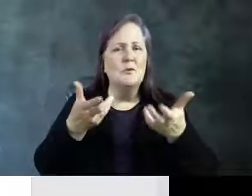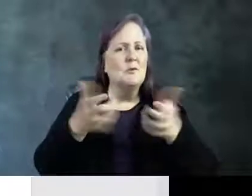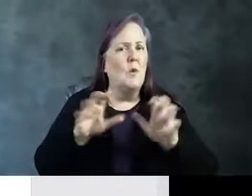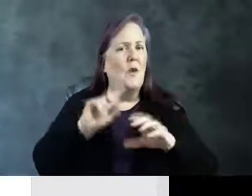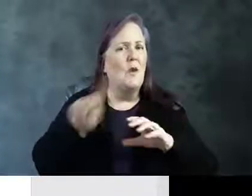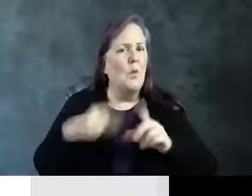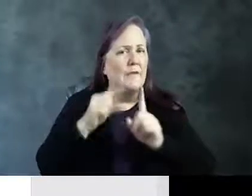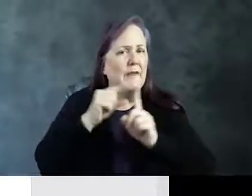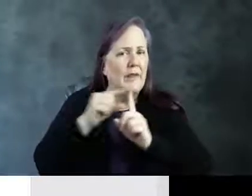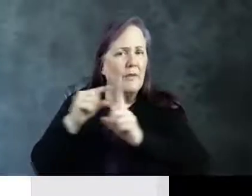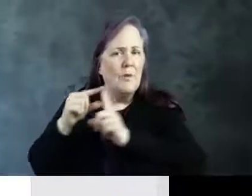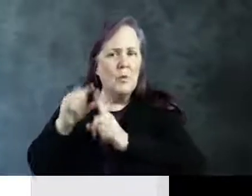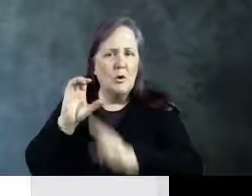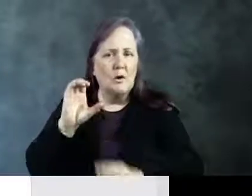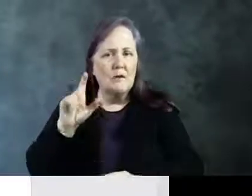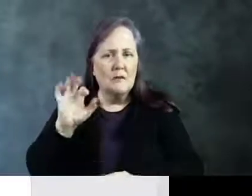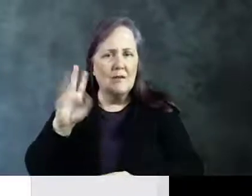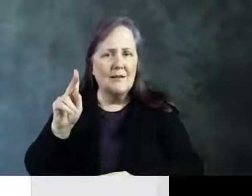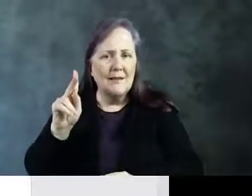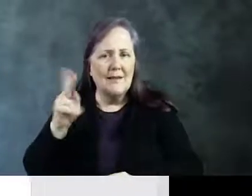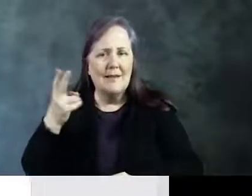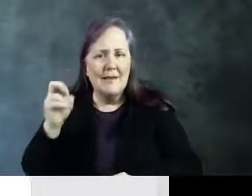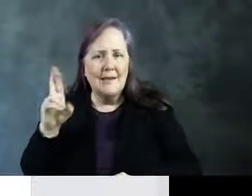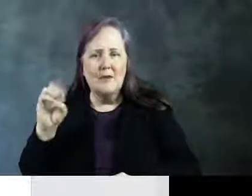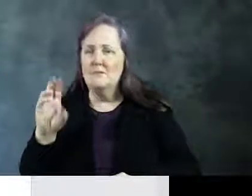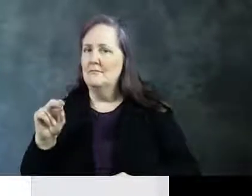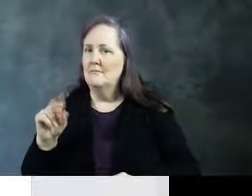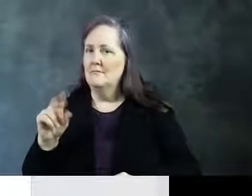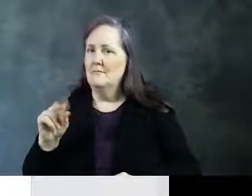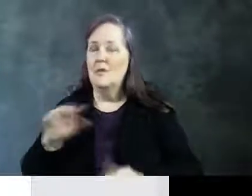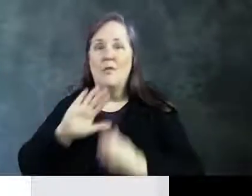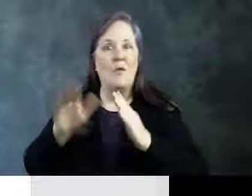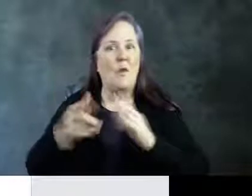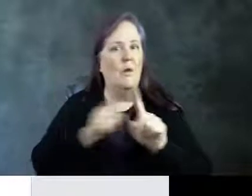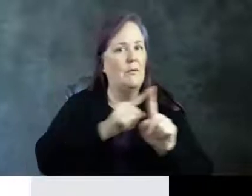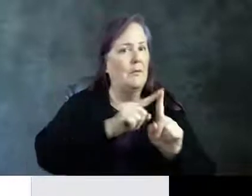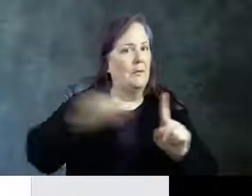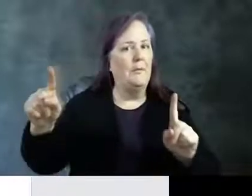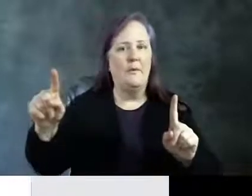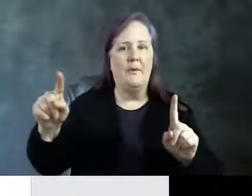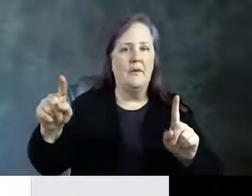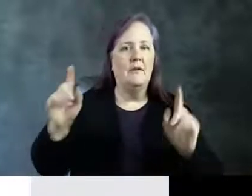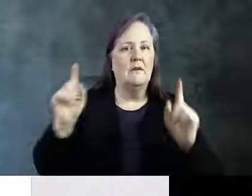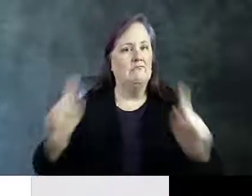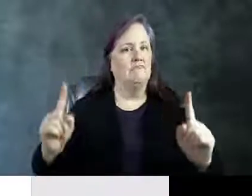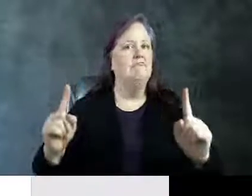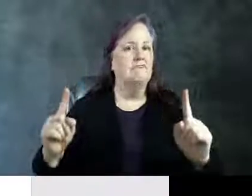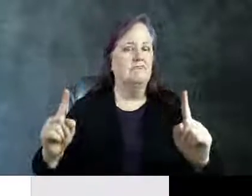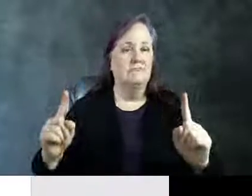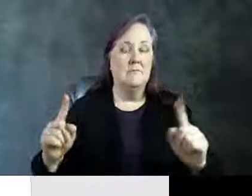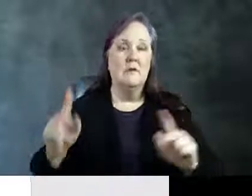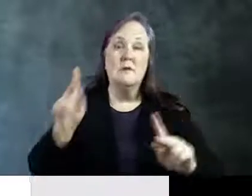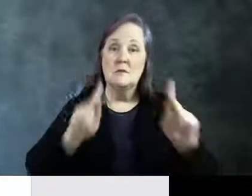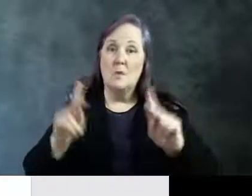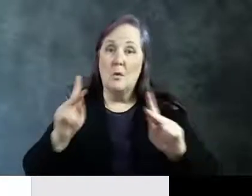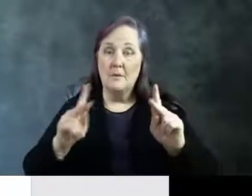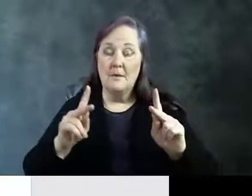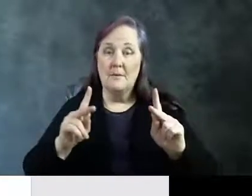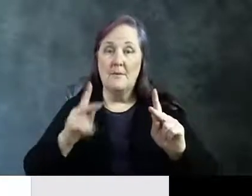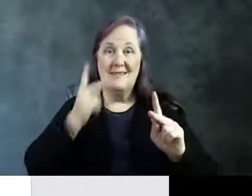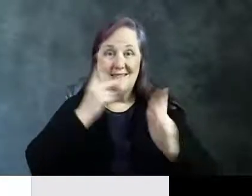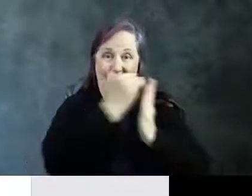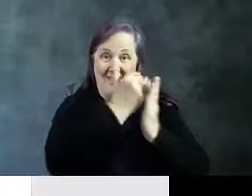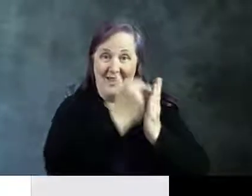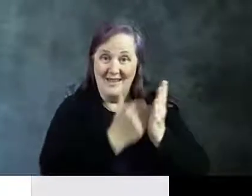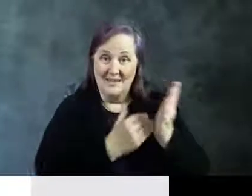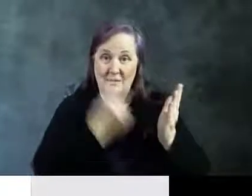here because that's not giving context. I'm going to hyperlink this whole sentence. So that way when folks get to that list of